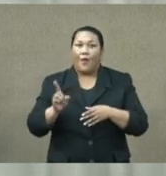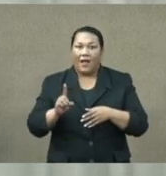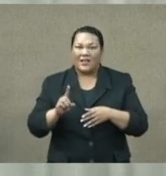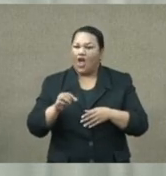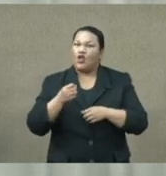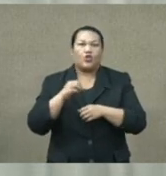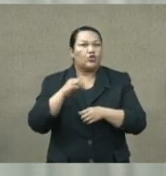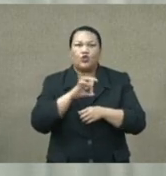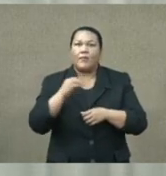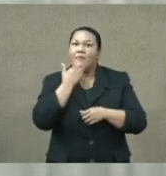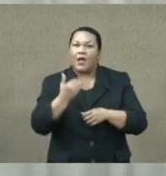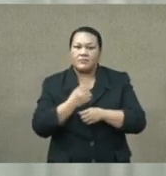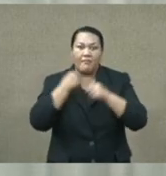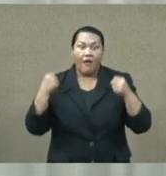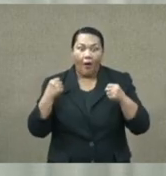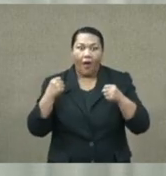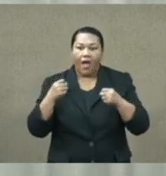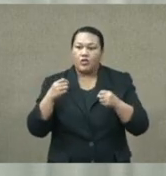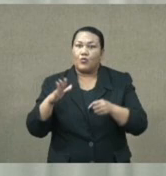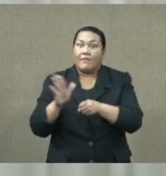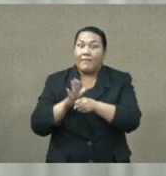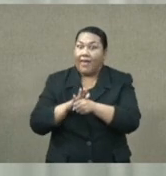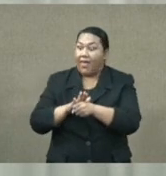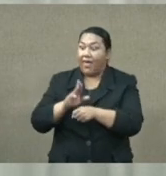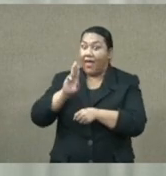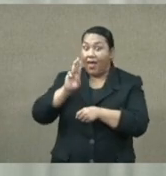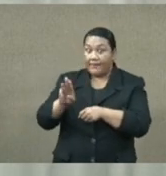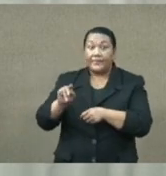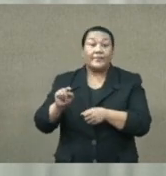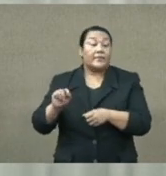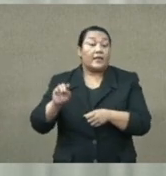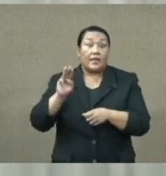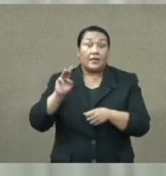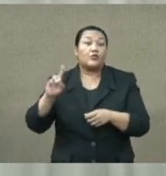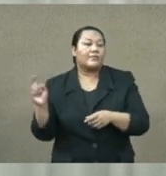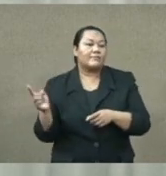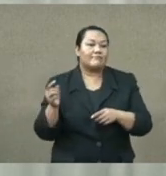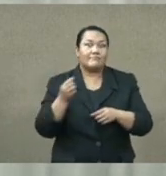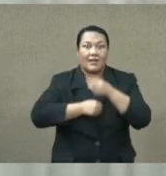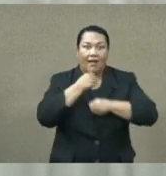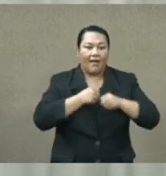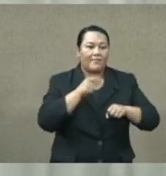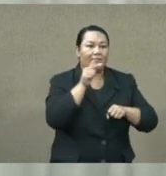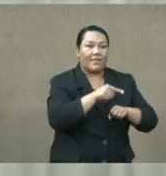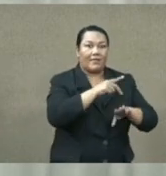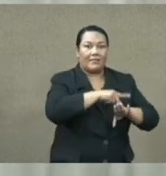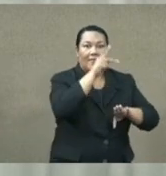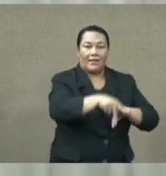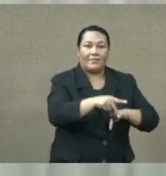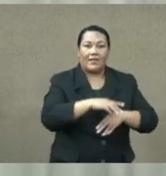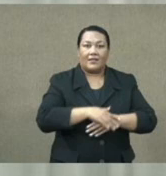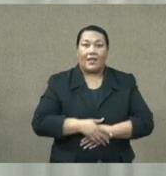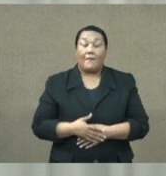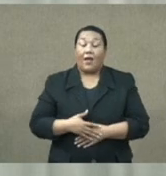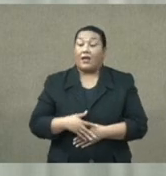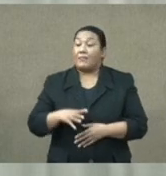Approximately 58% of those who went to the polls last year wanted change.